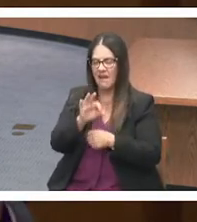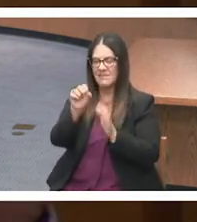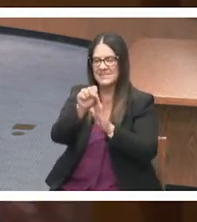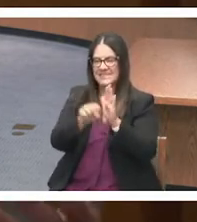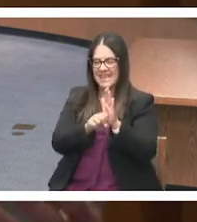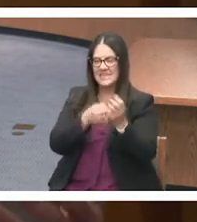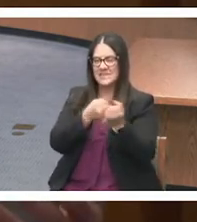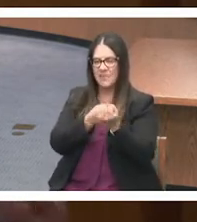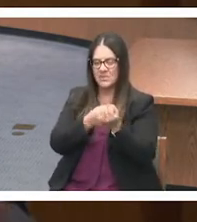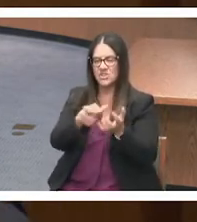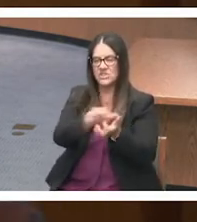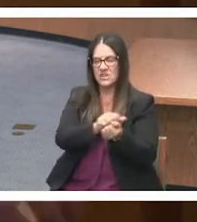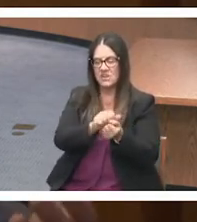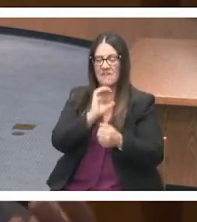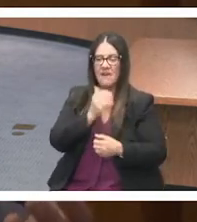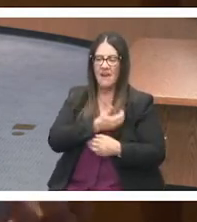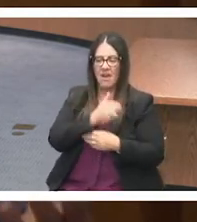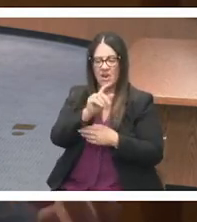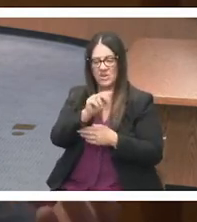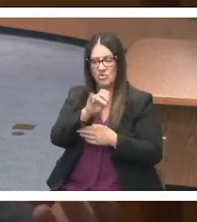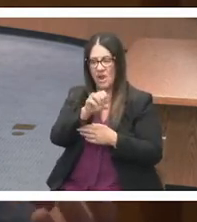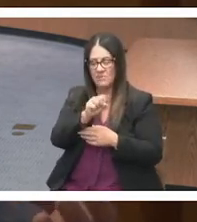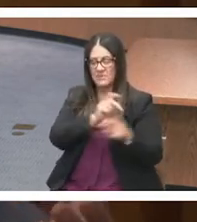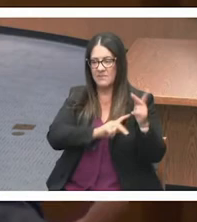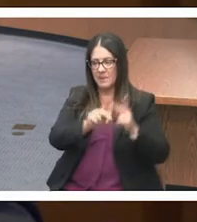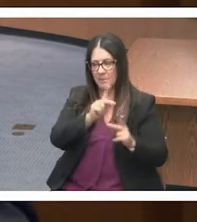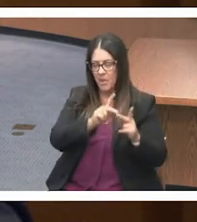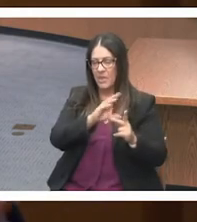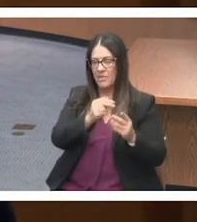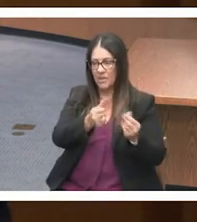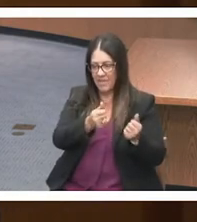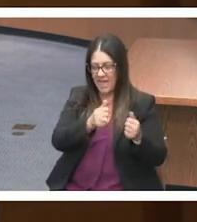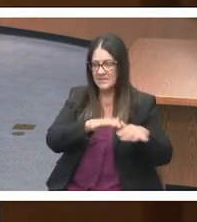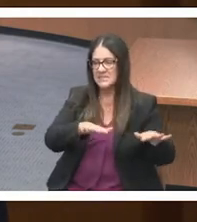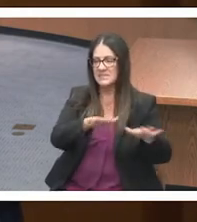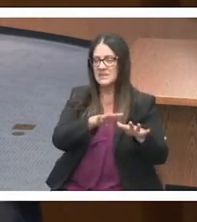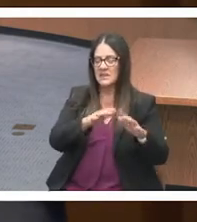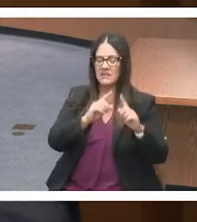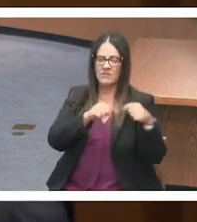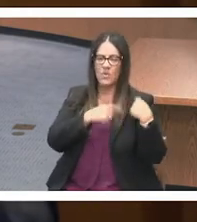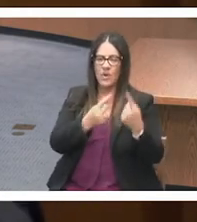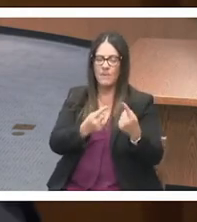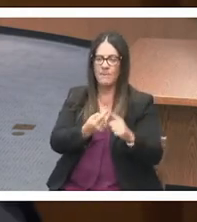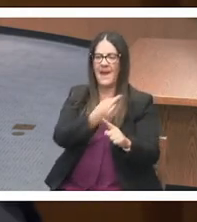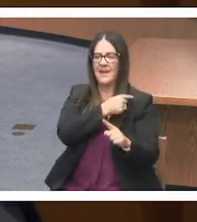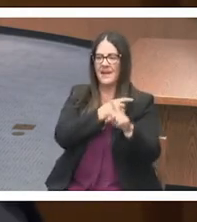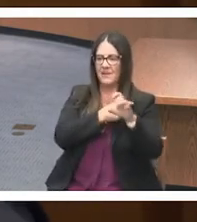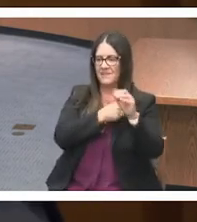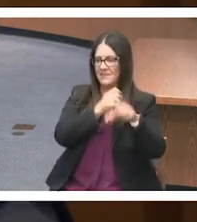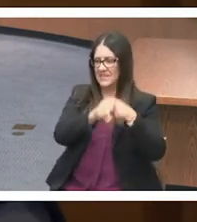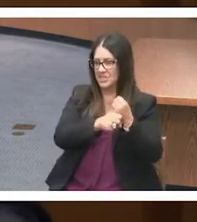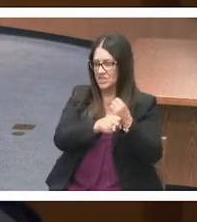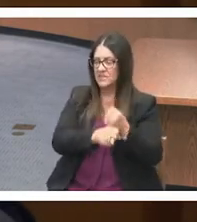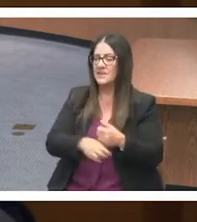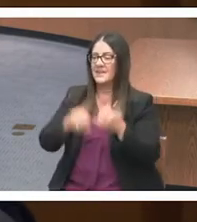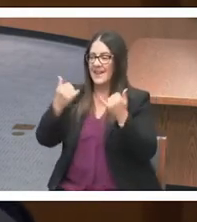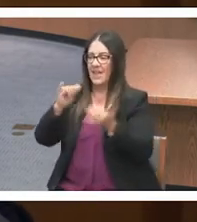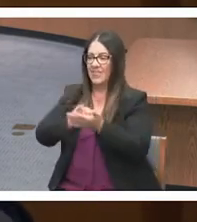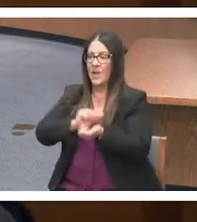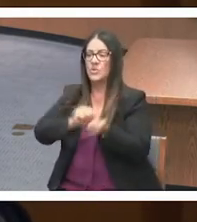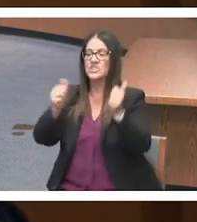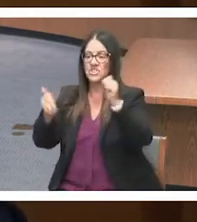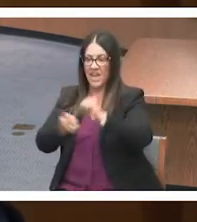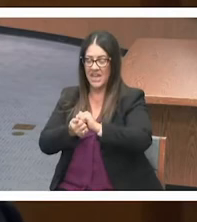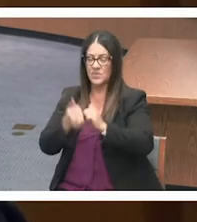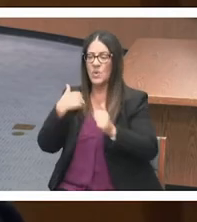state-sponsored genocide of our tribes dating back 100, 150 years ago. That's changing. And part of what we want to do at the agency is really